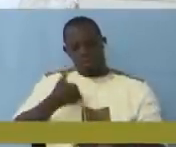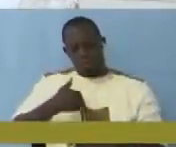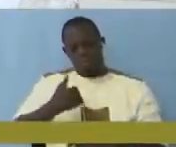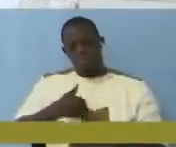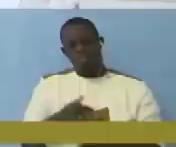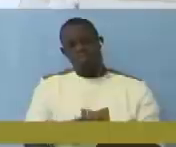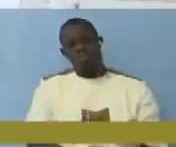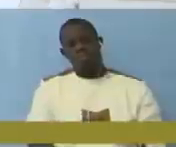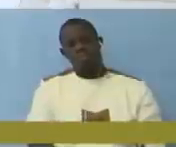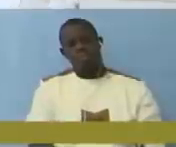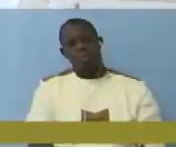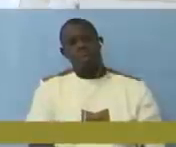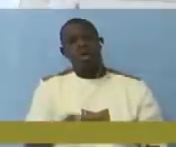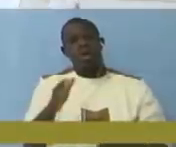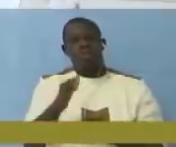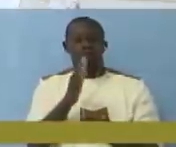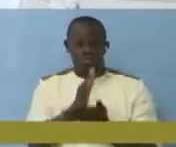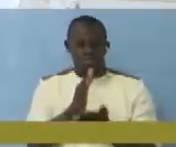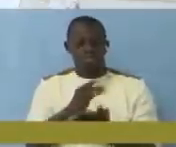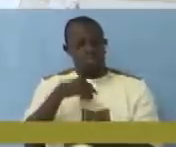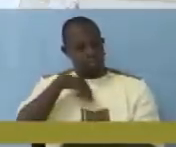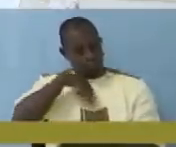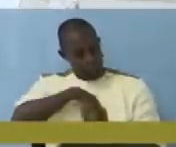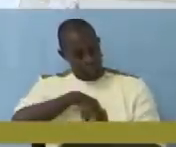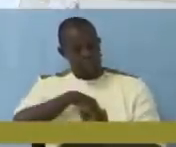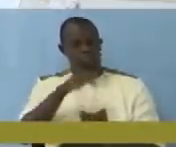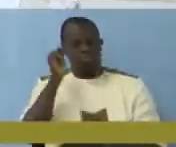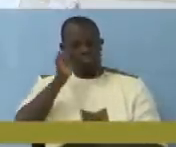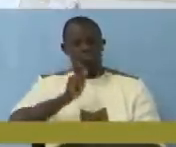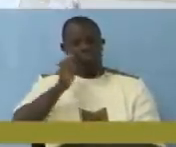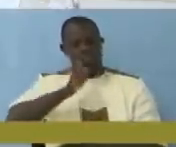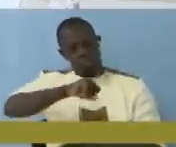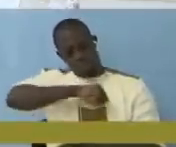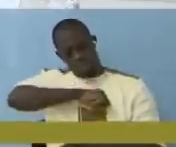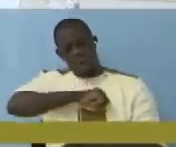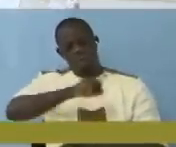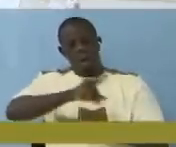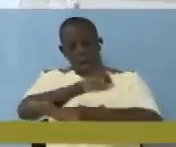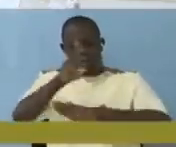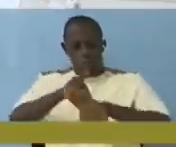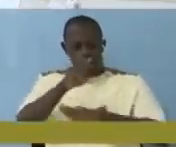sad that they were using our premises. It's very sad. Don't